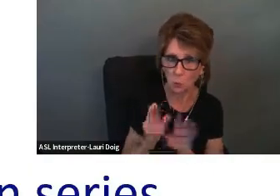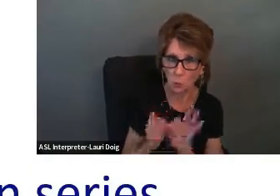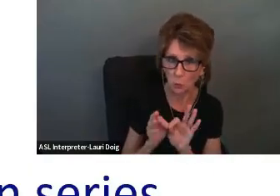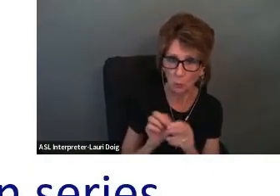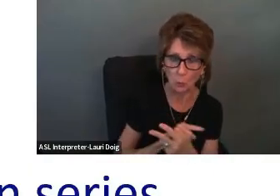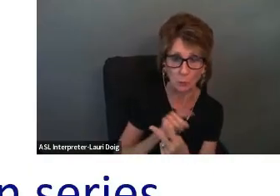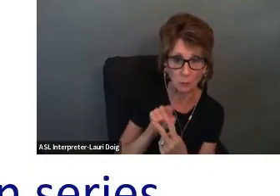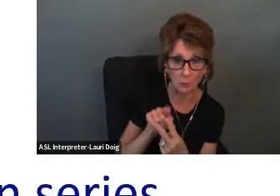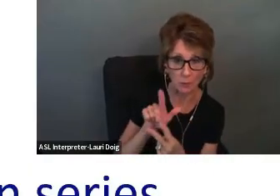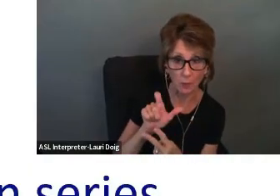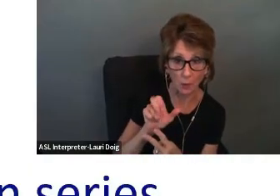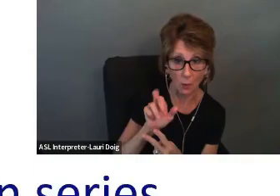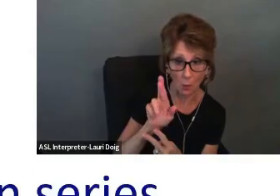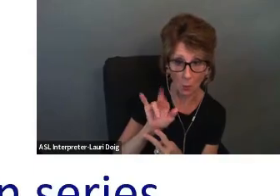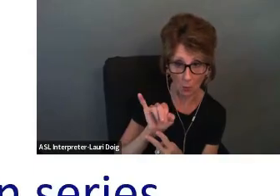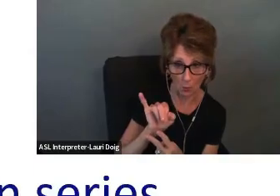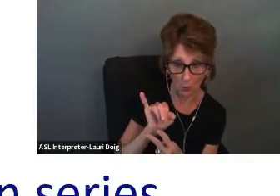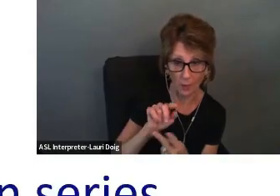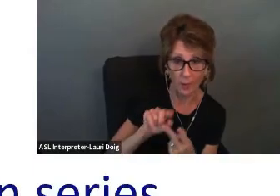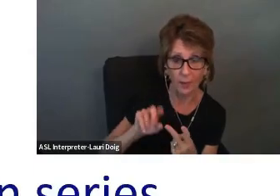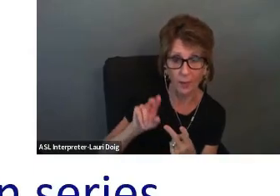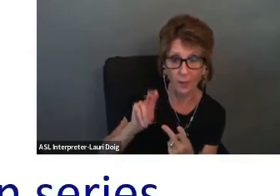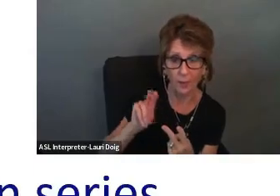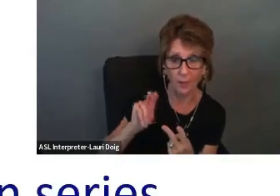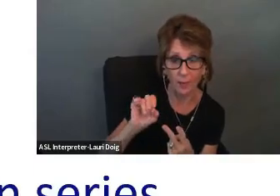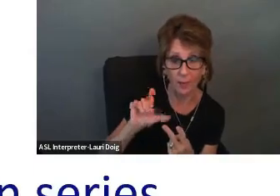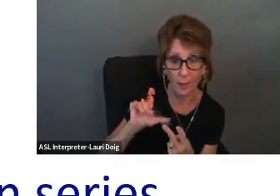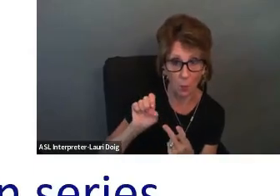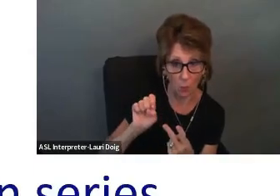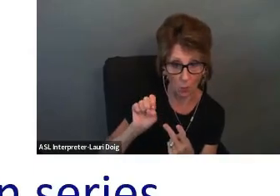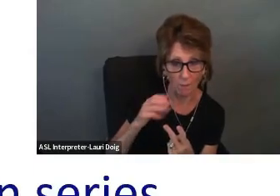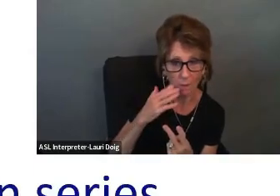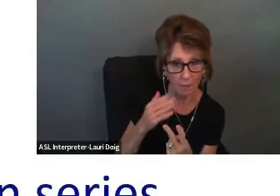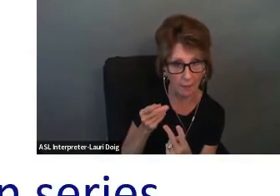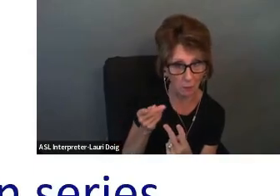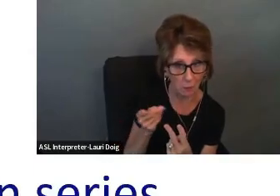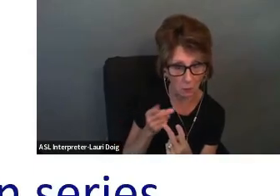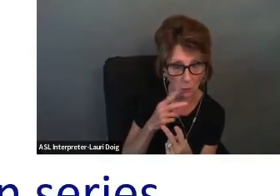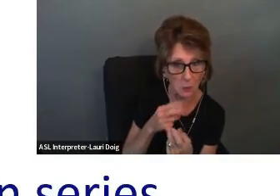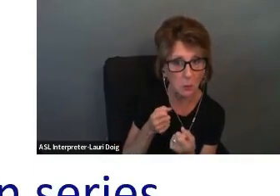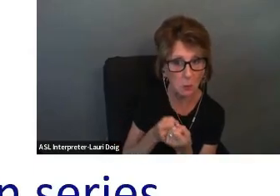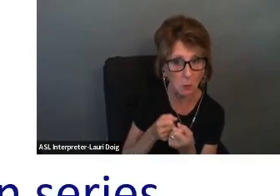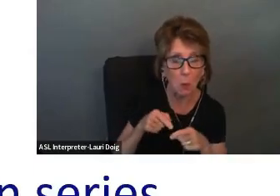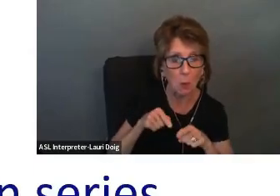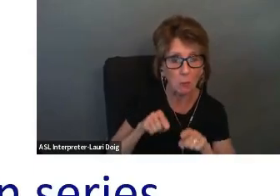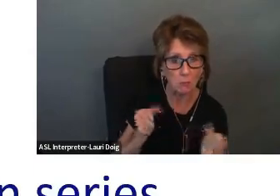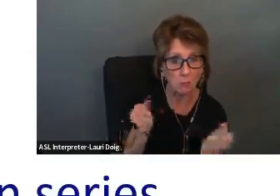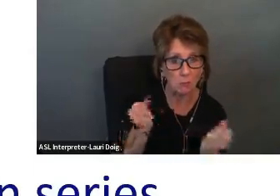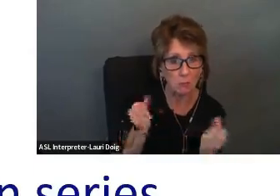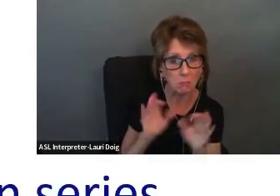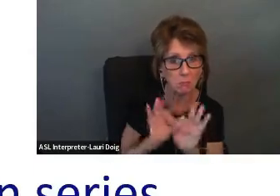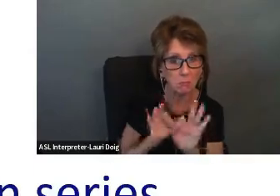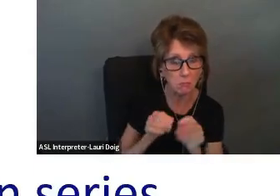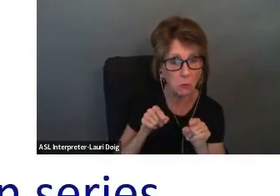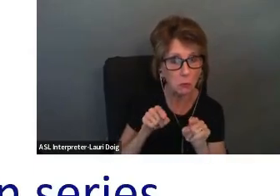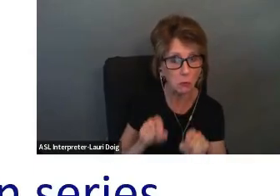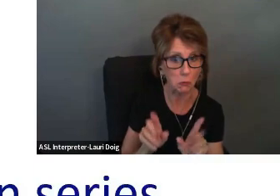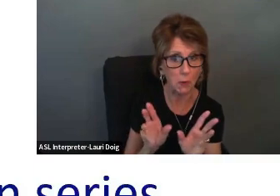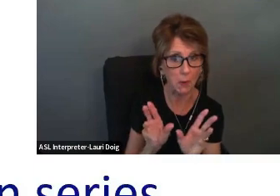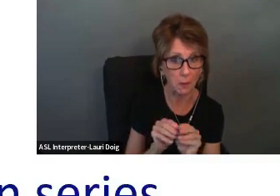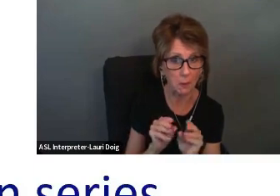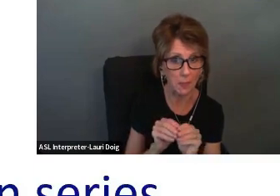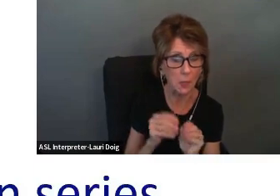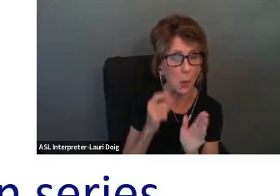Lori and Nicole, for supporting us today. You may notice that I pause